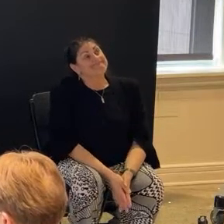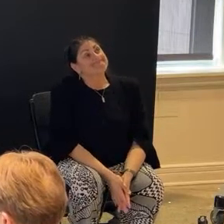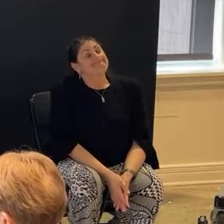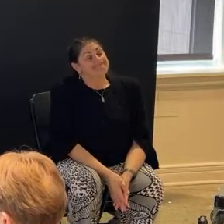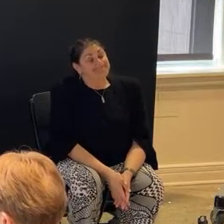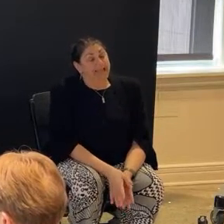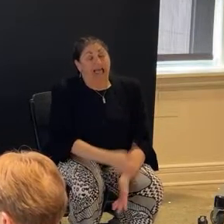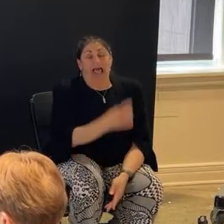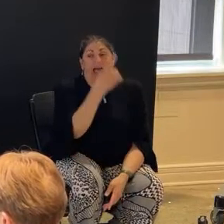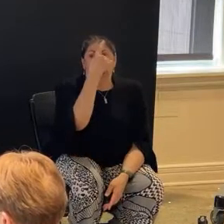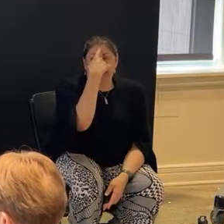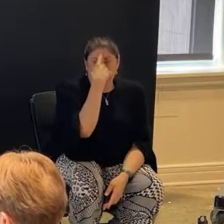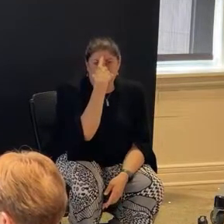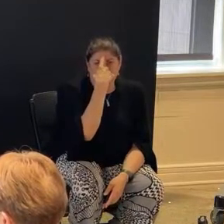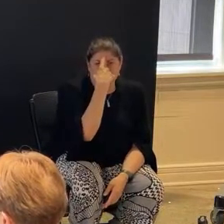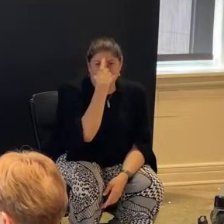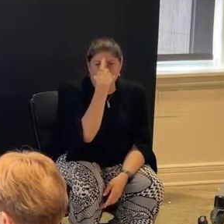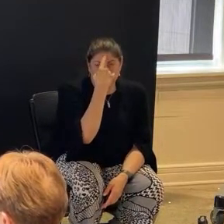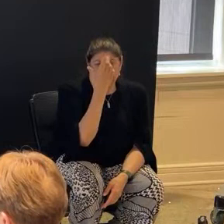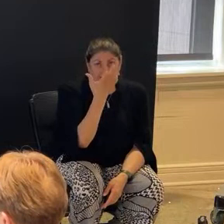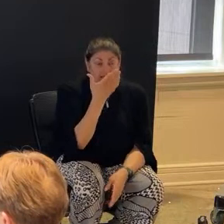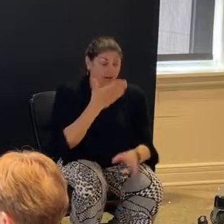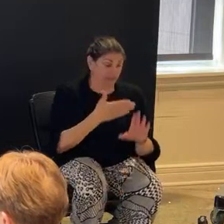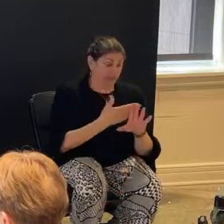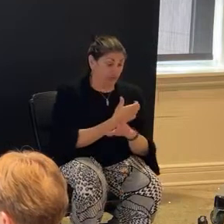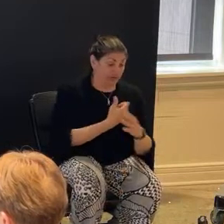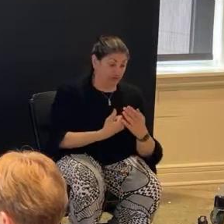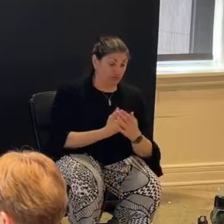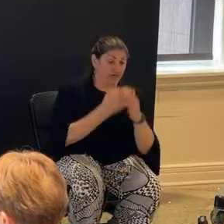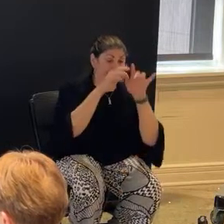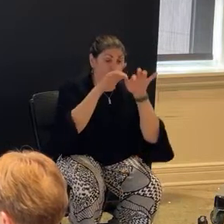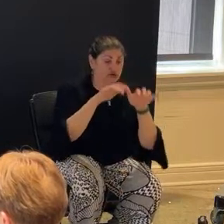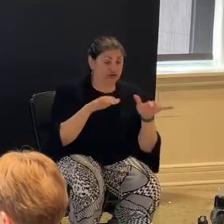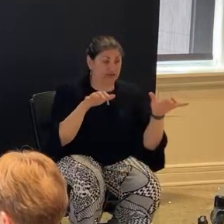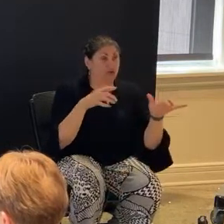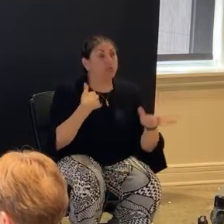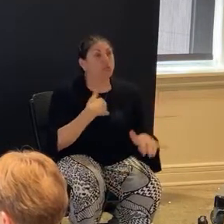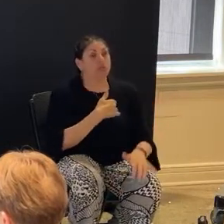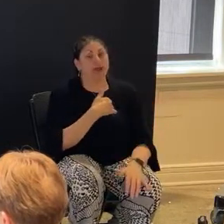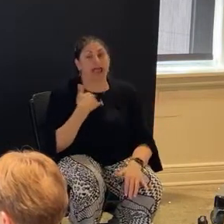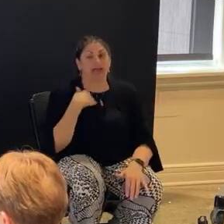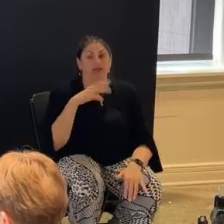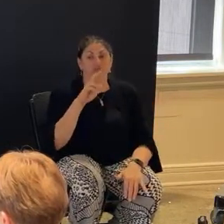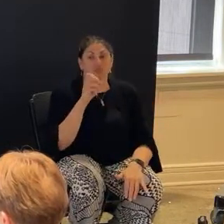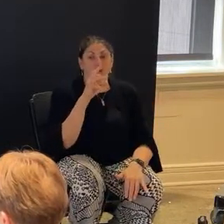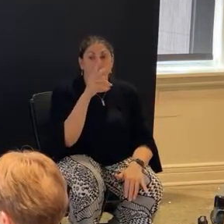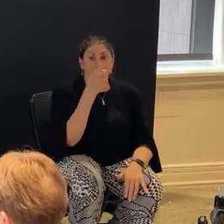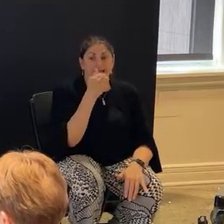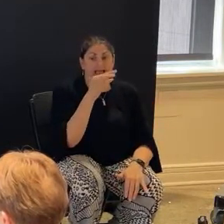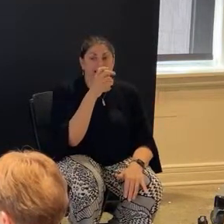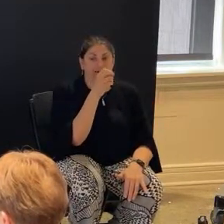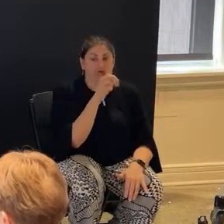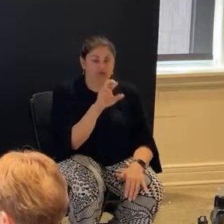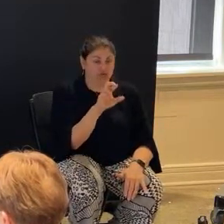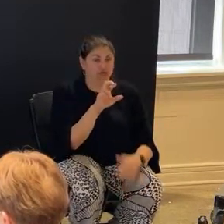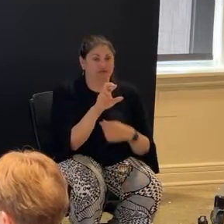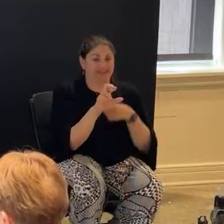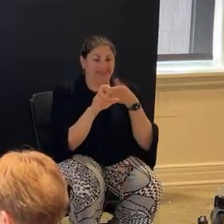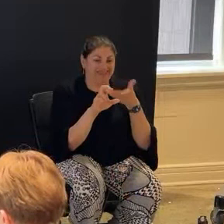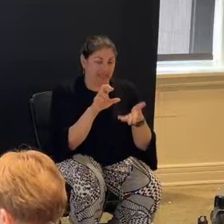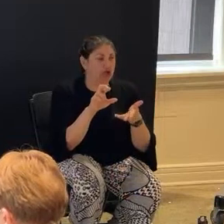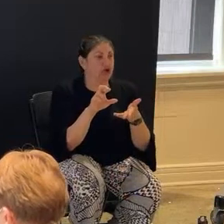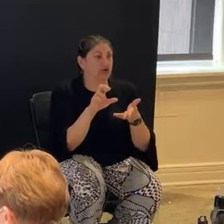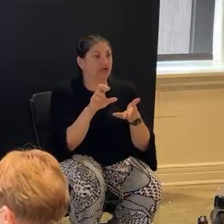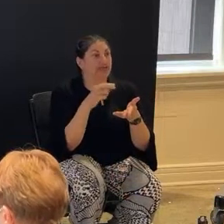I think it's always, I mean, Mount St. Helens before the eruption, again, you were talking about Weyerhaeuser, it was an actively managed and forest managed space. It was dotted with